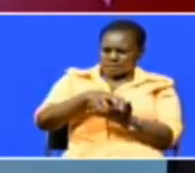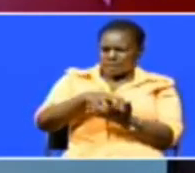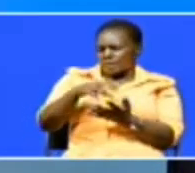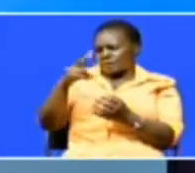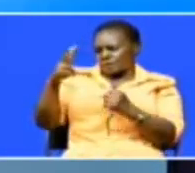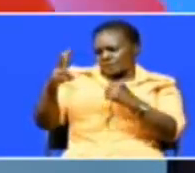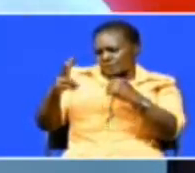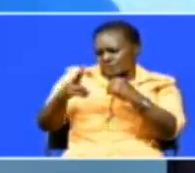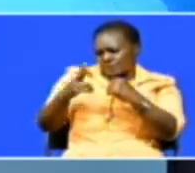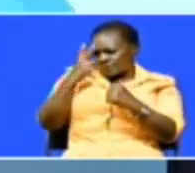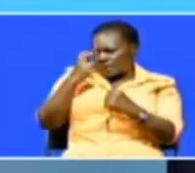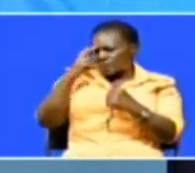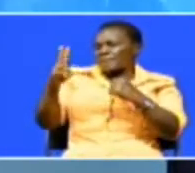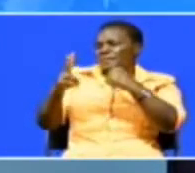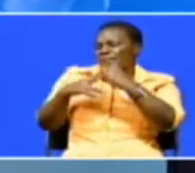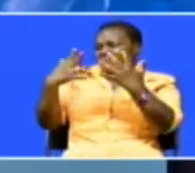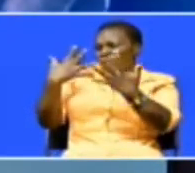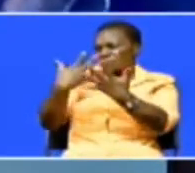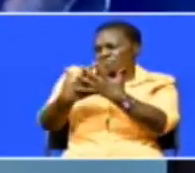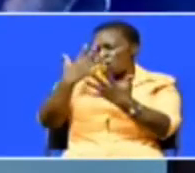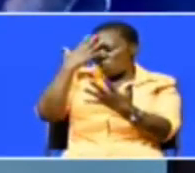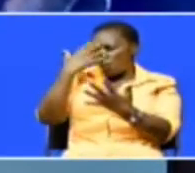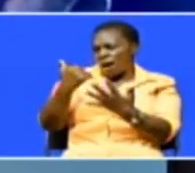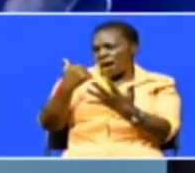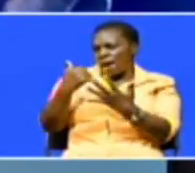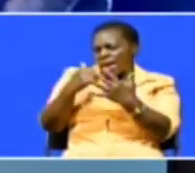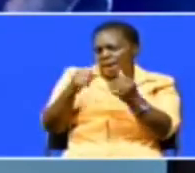which some 7 suspects are being held in connection with alleged kidnapping. The suspects